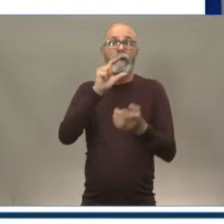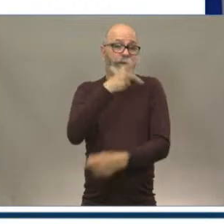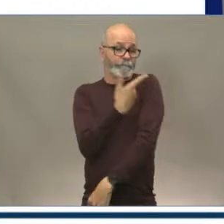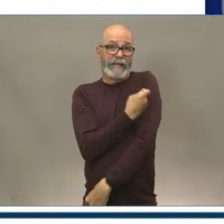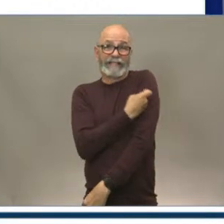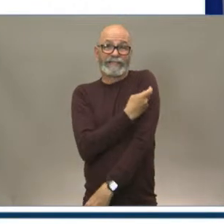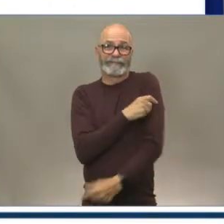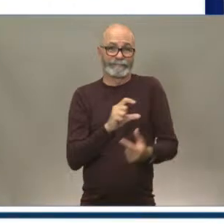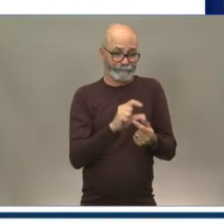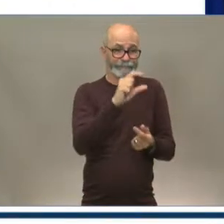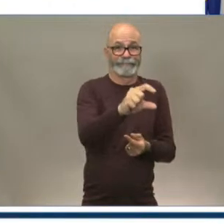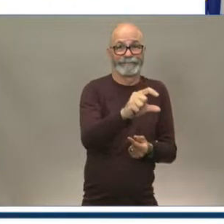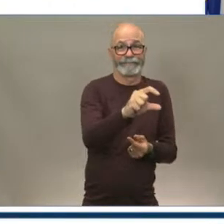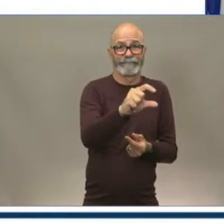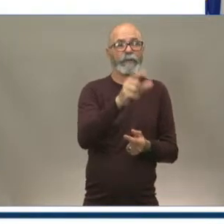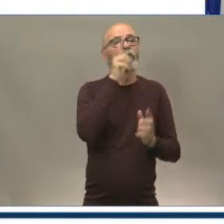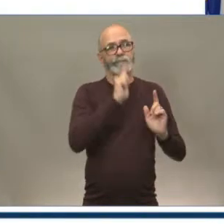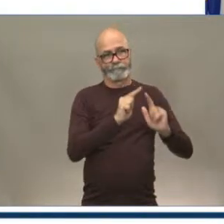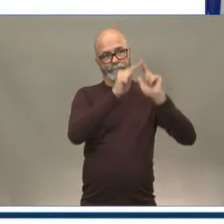back over to Dr. Strang.